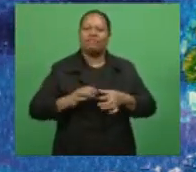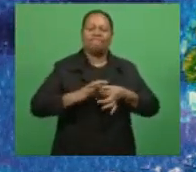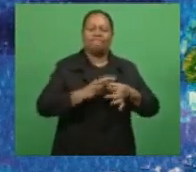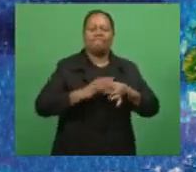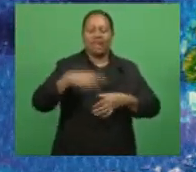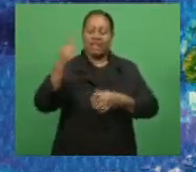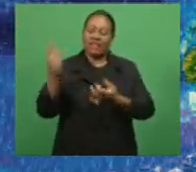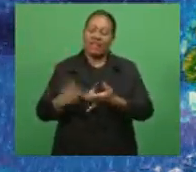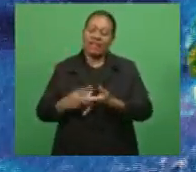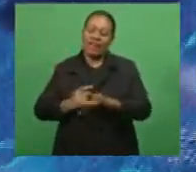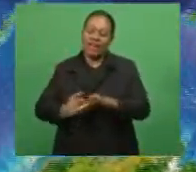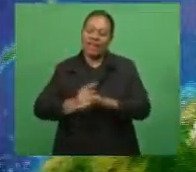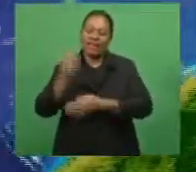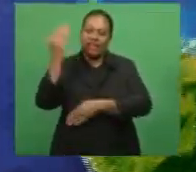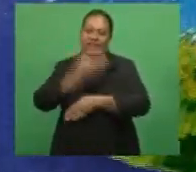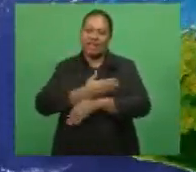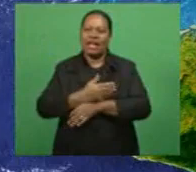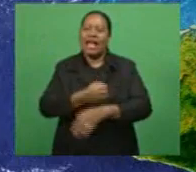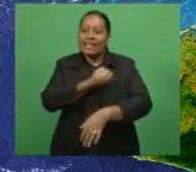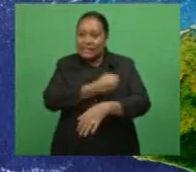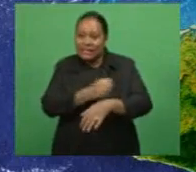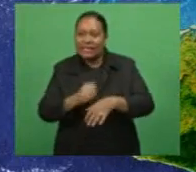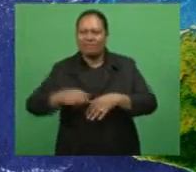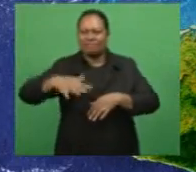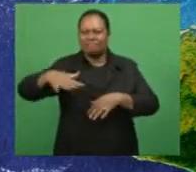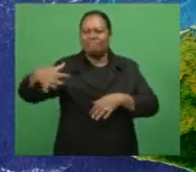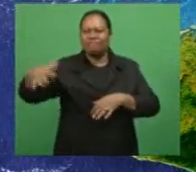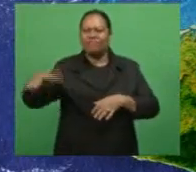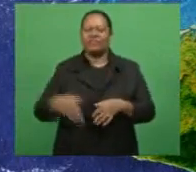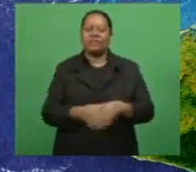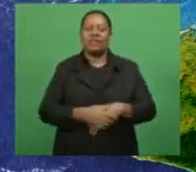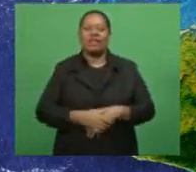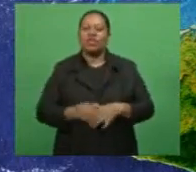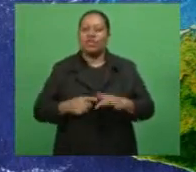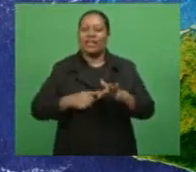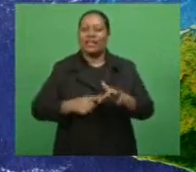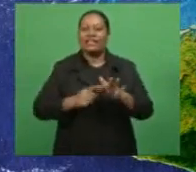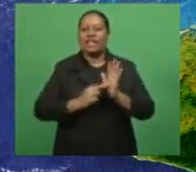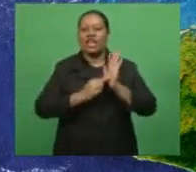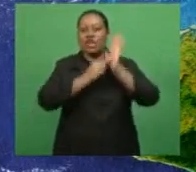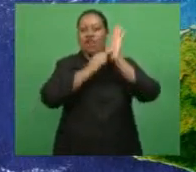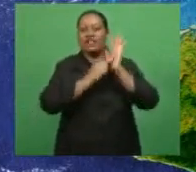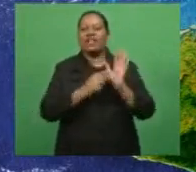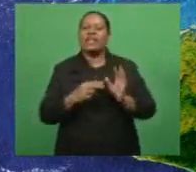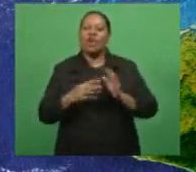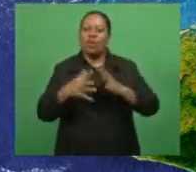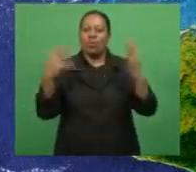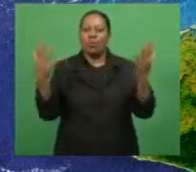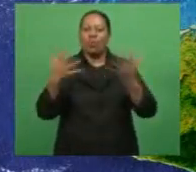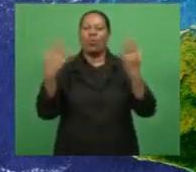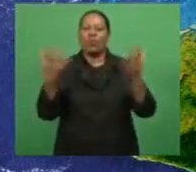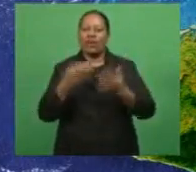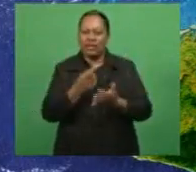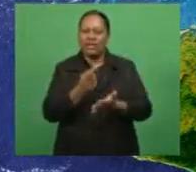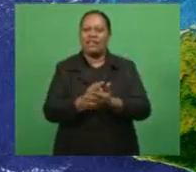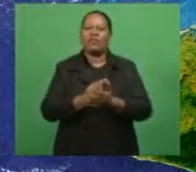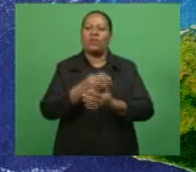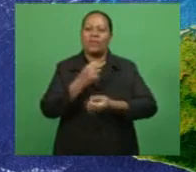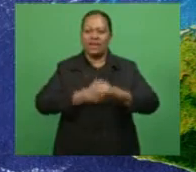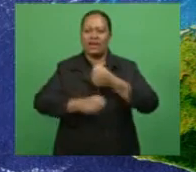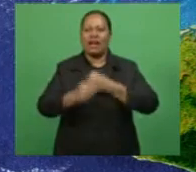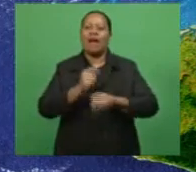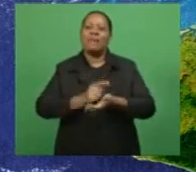night. At sea, it's moderate to fresh easterly to northerly winds gradually becoming southerly